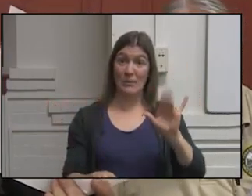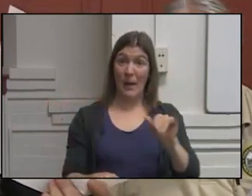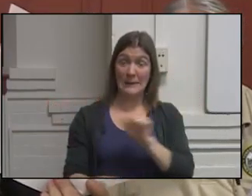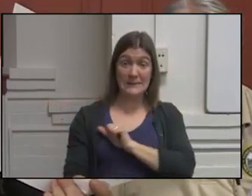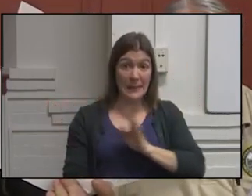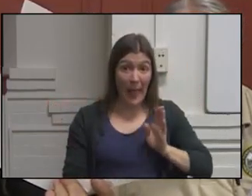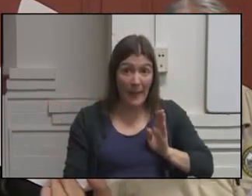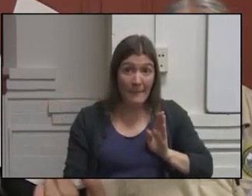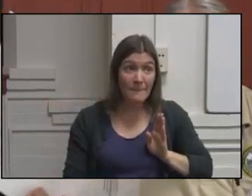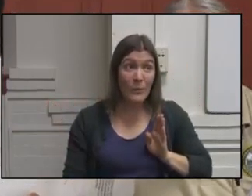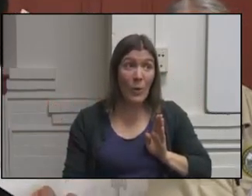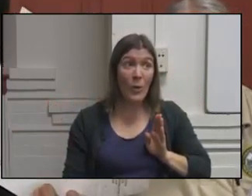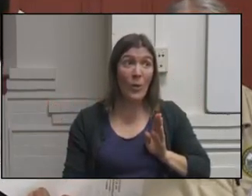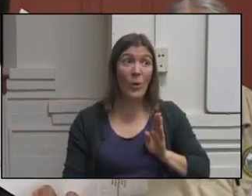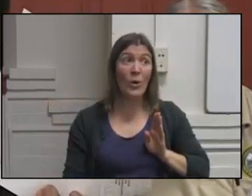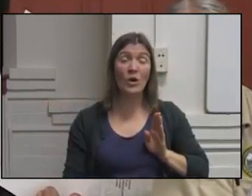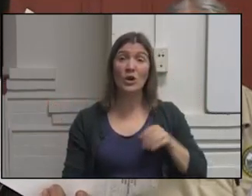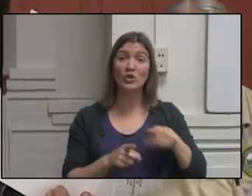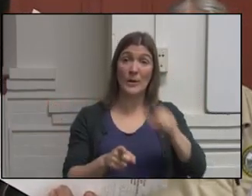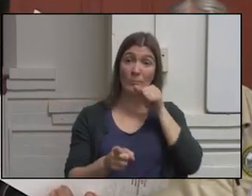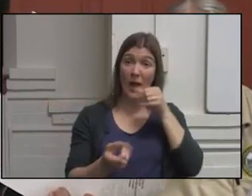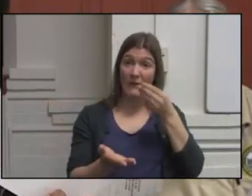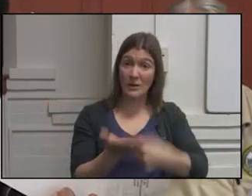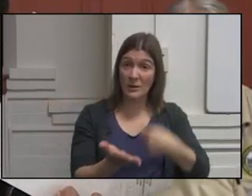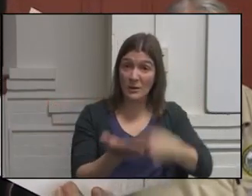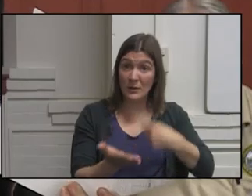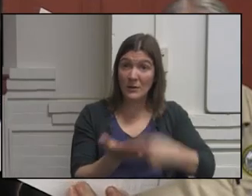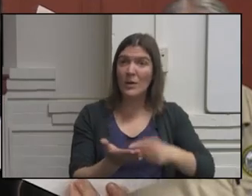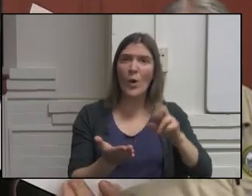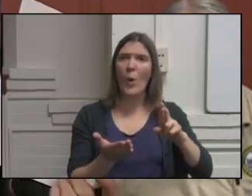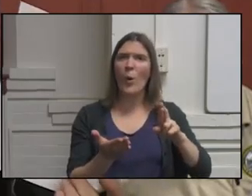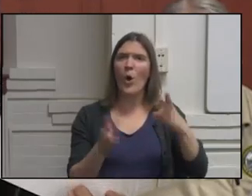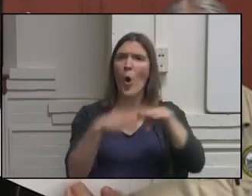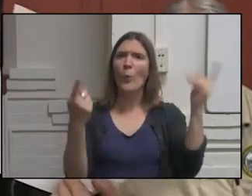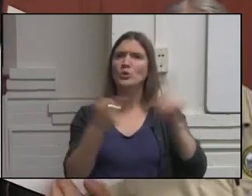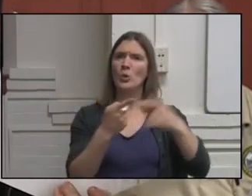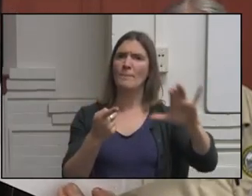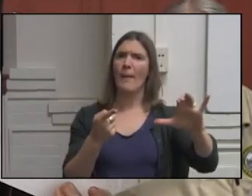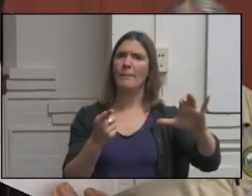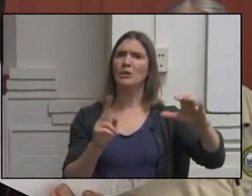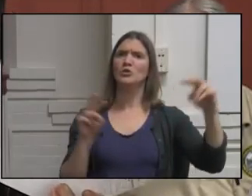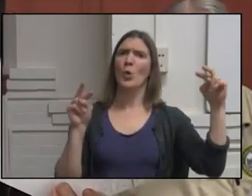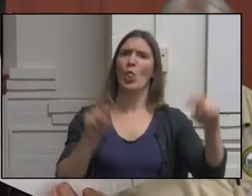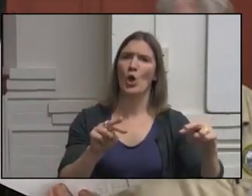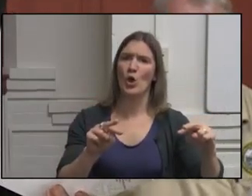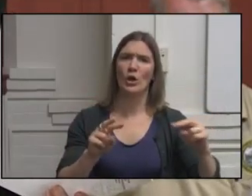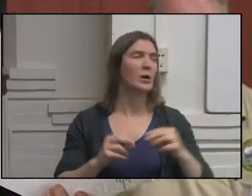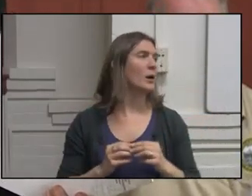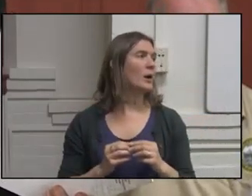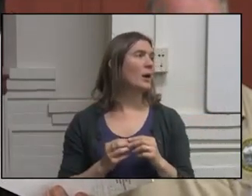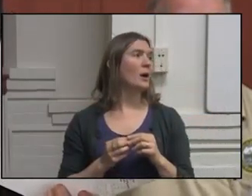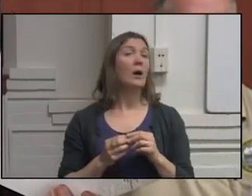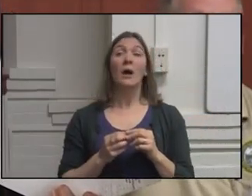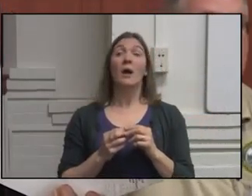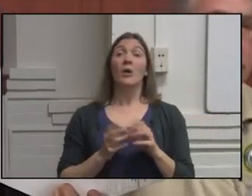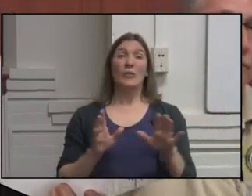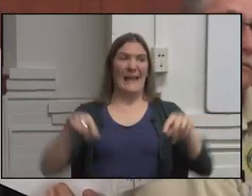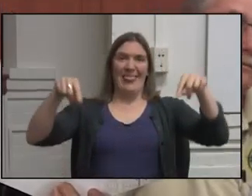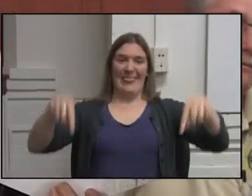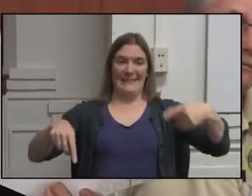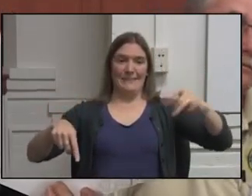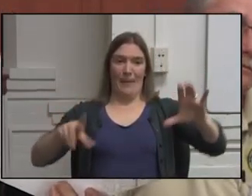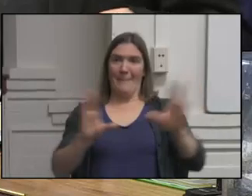select board in a executive private session, or is that an open to the public session? It's in this